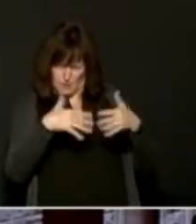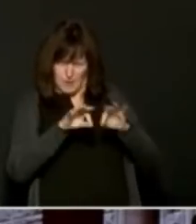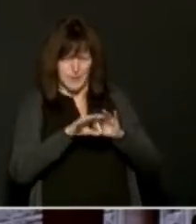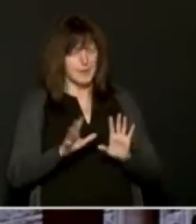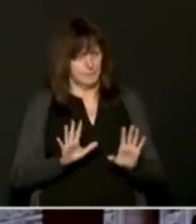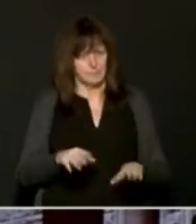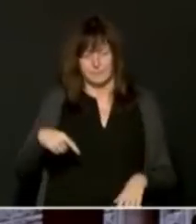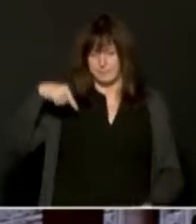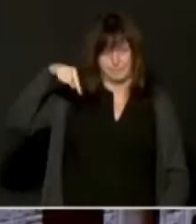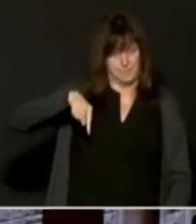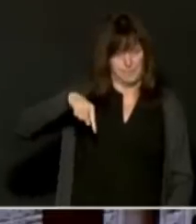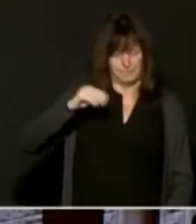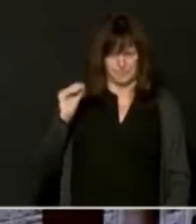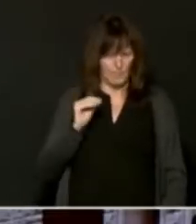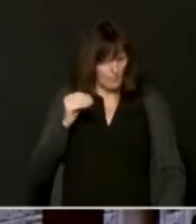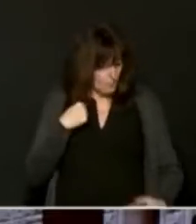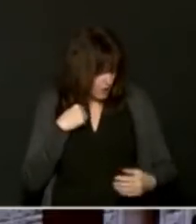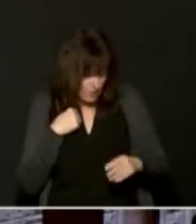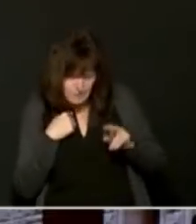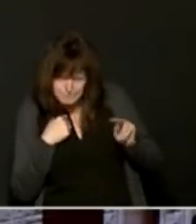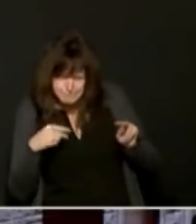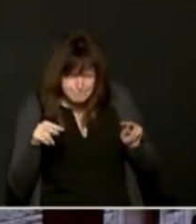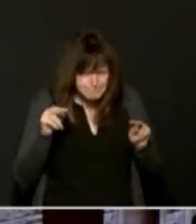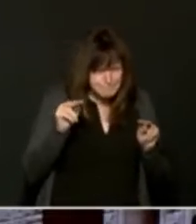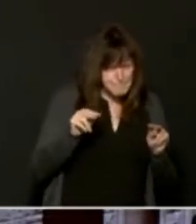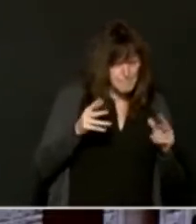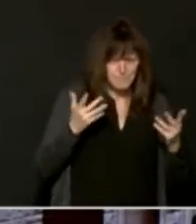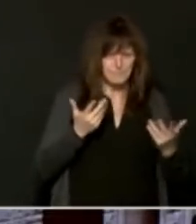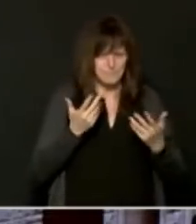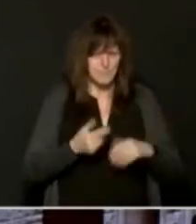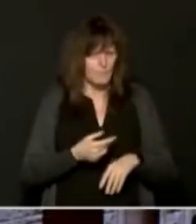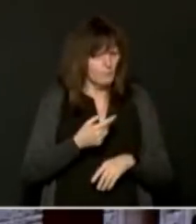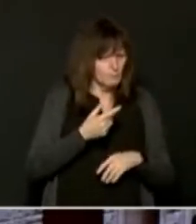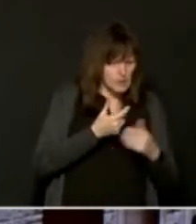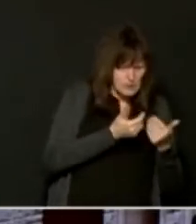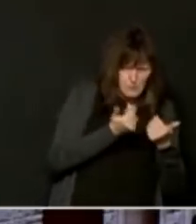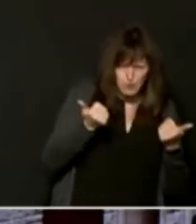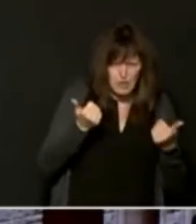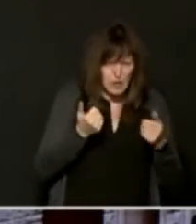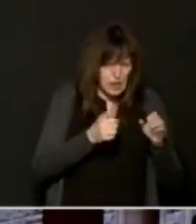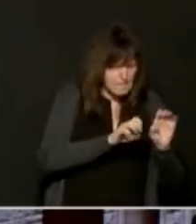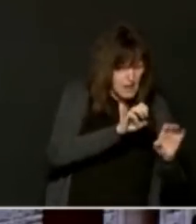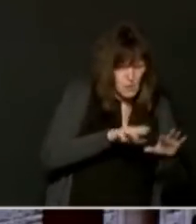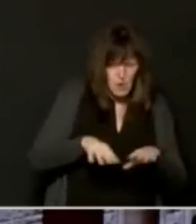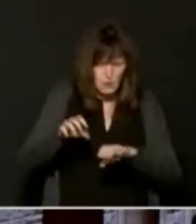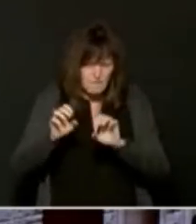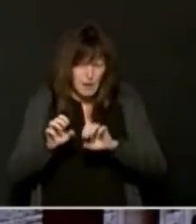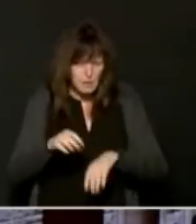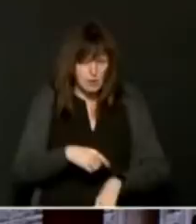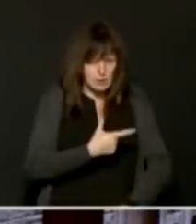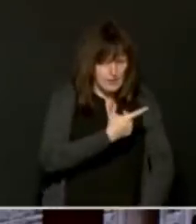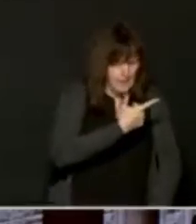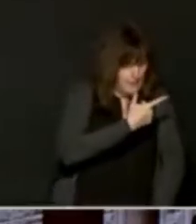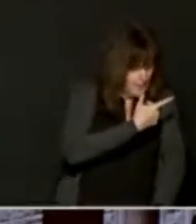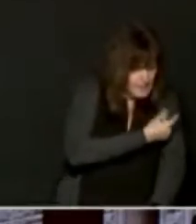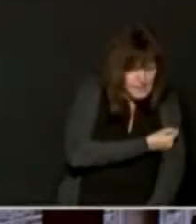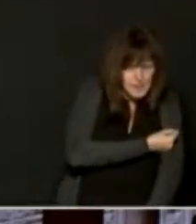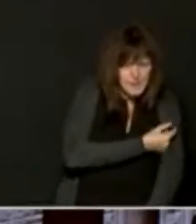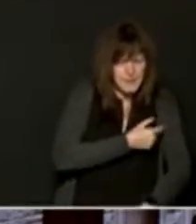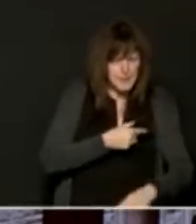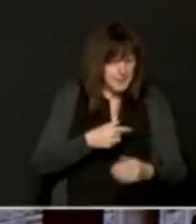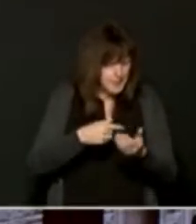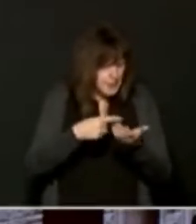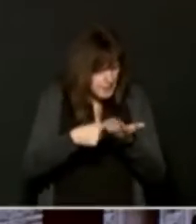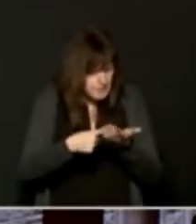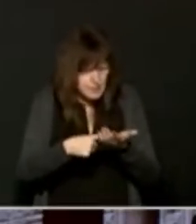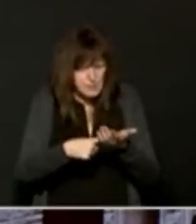of infection after vaccination that just have been talked about most recently. And I can tell you in the